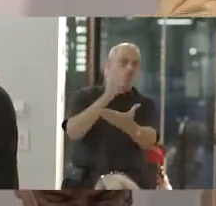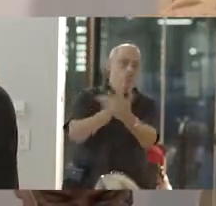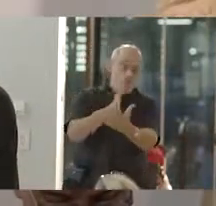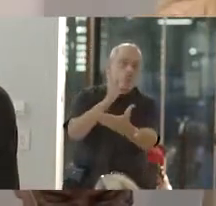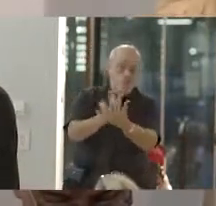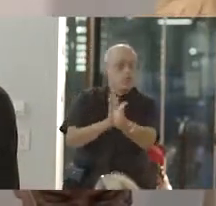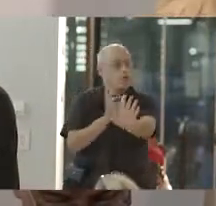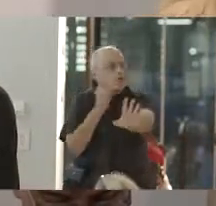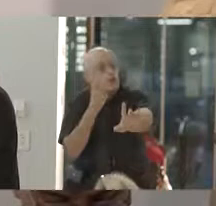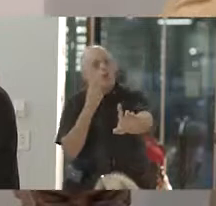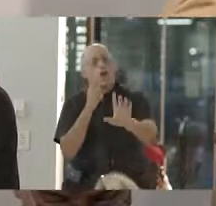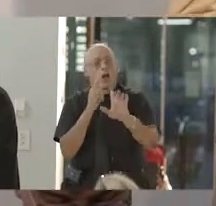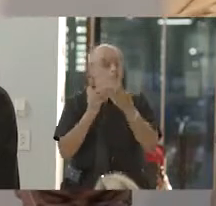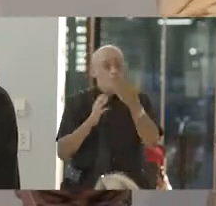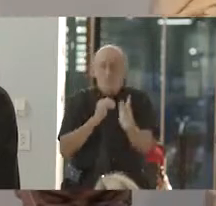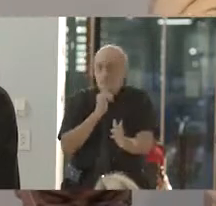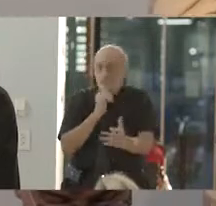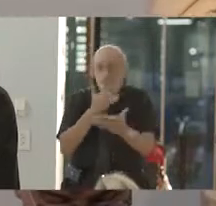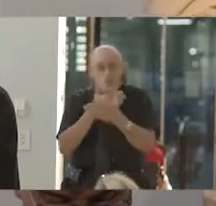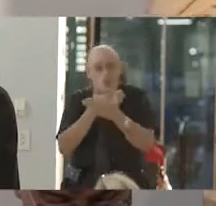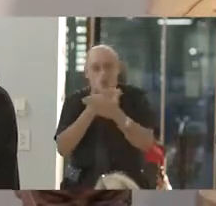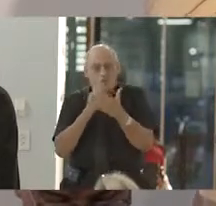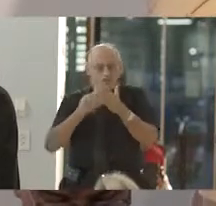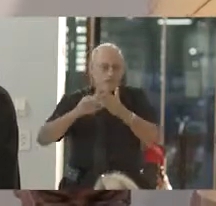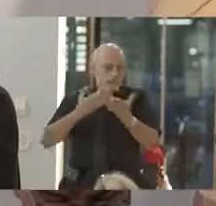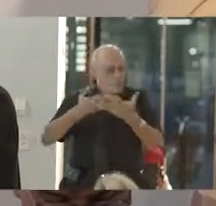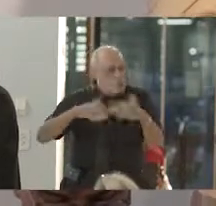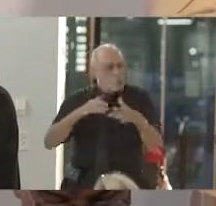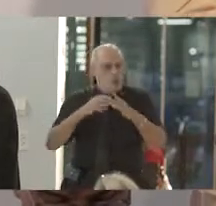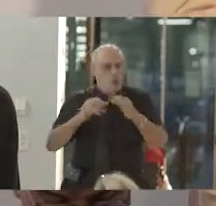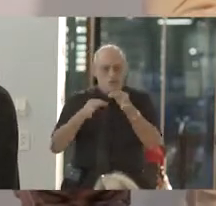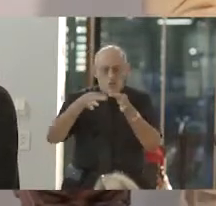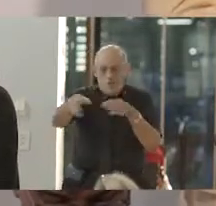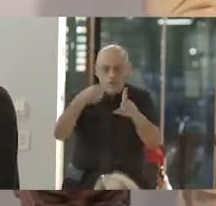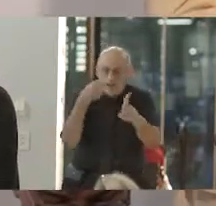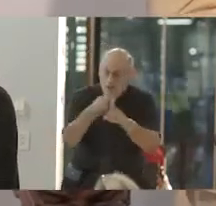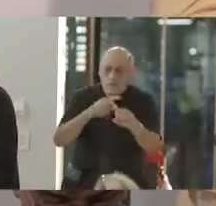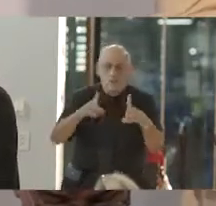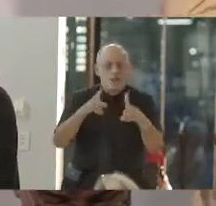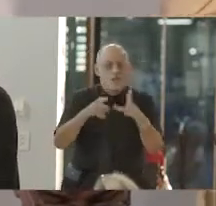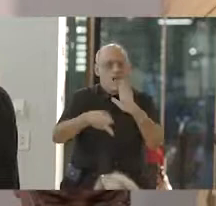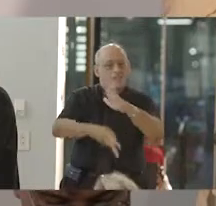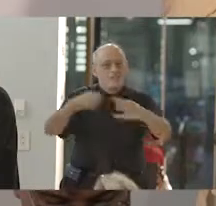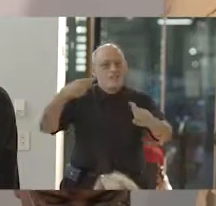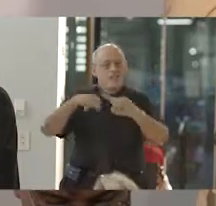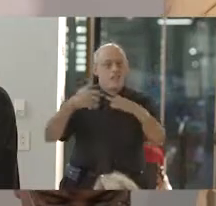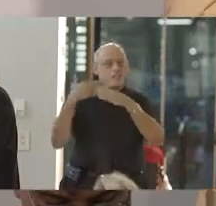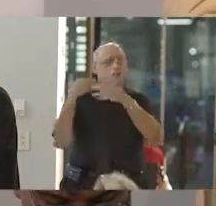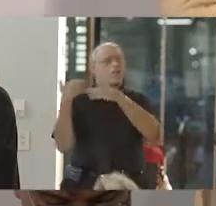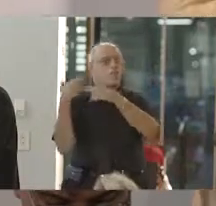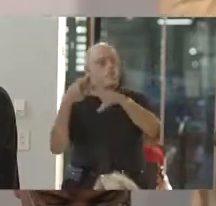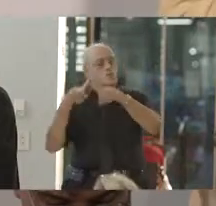required, it might not have a significant urban impact, but it certainly takes away from the reliability of the